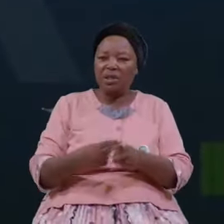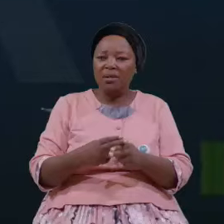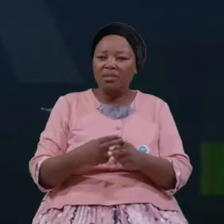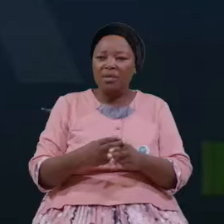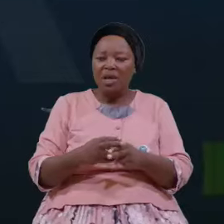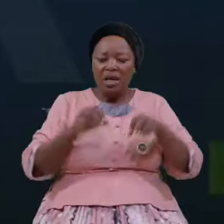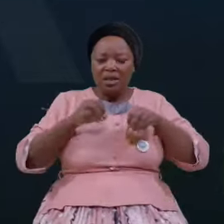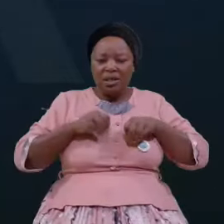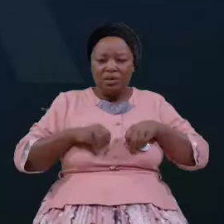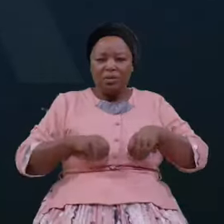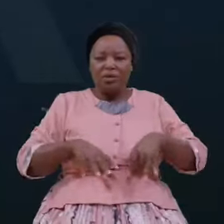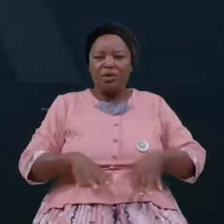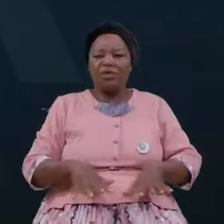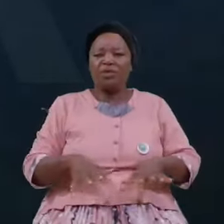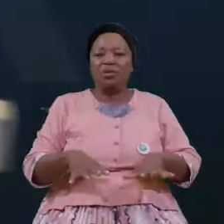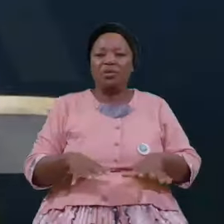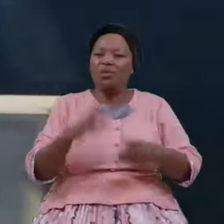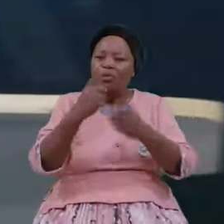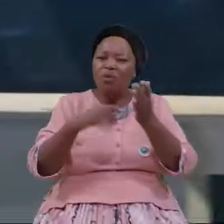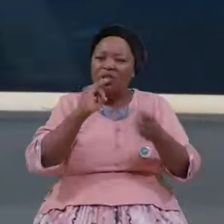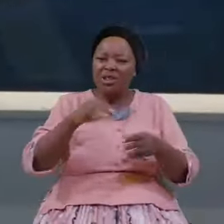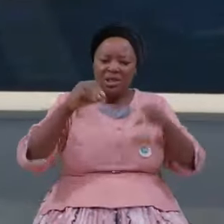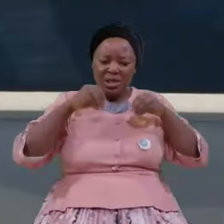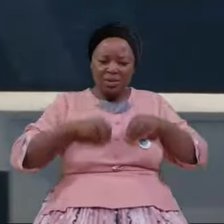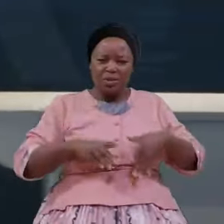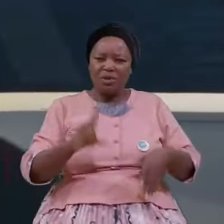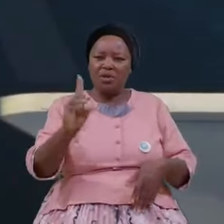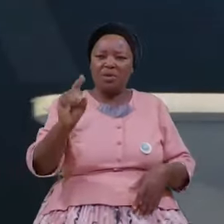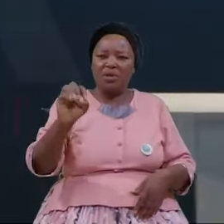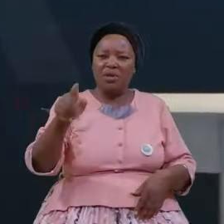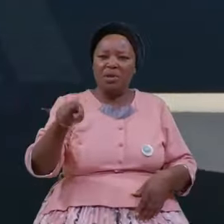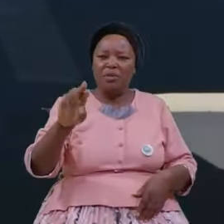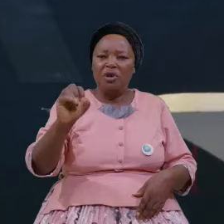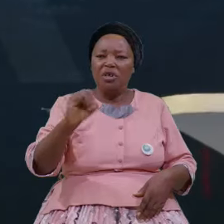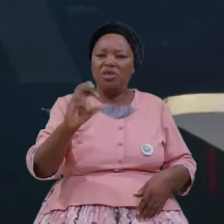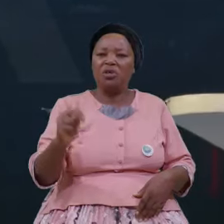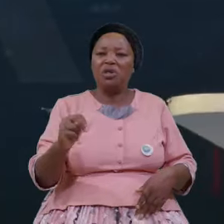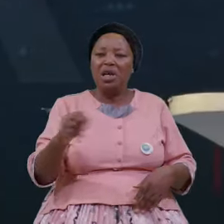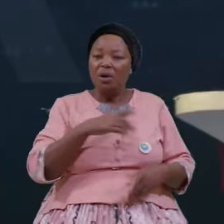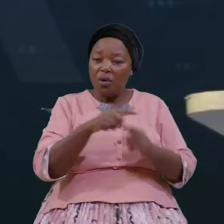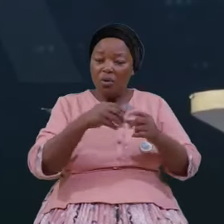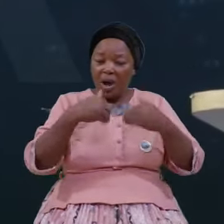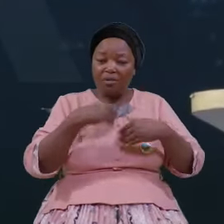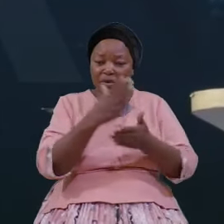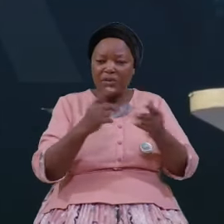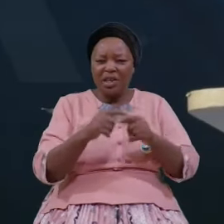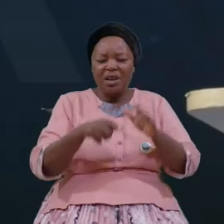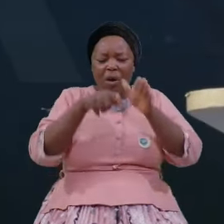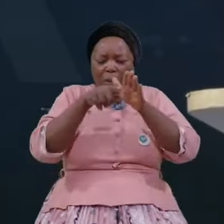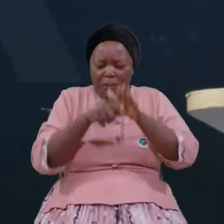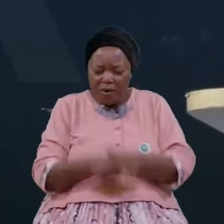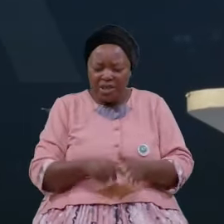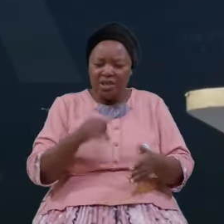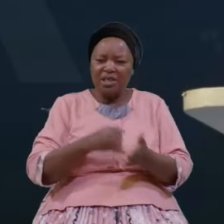Depression. What's depression? You know, when you have something and you press it down, and it makes a mark